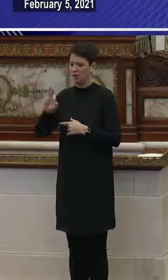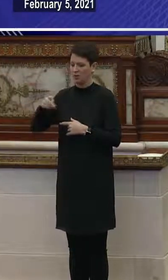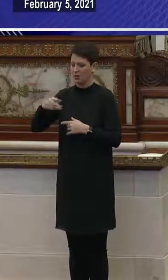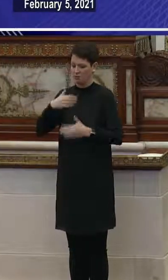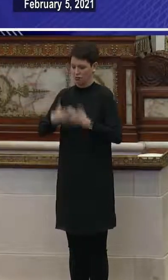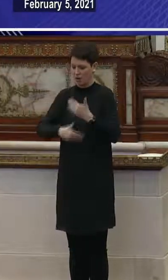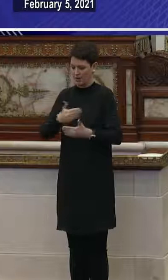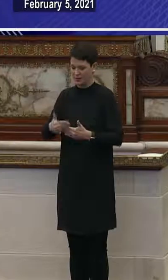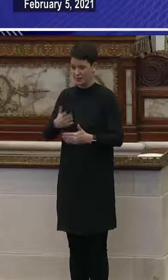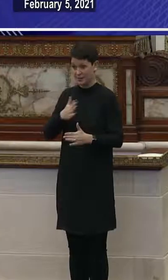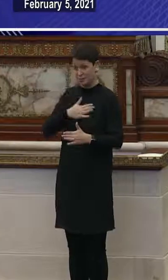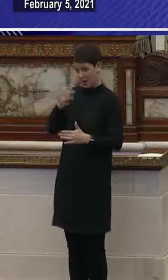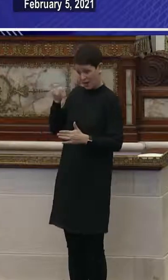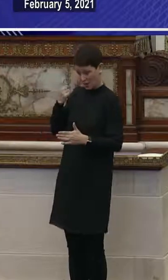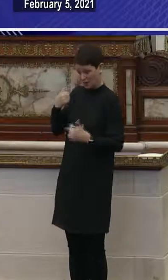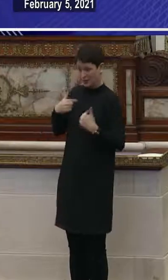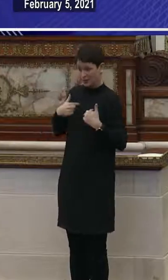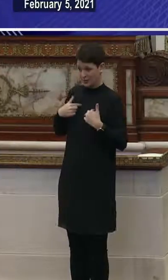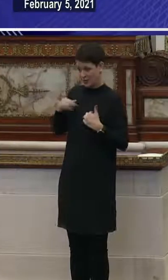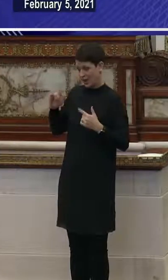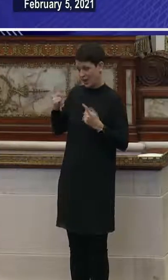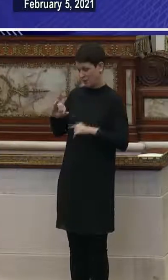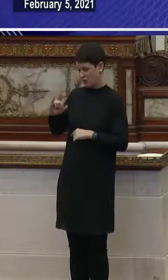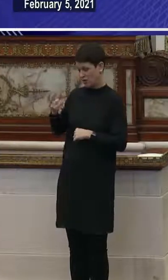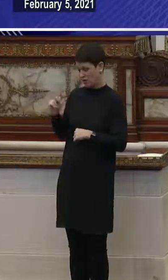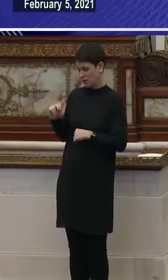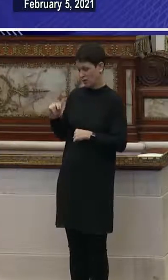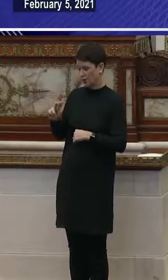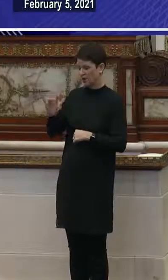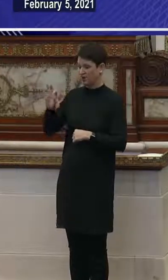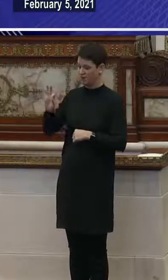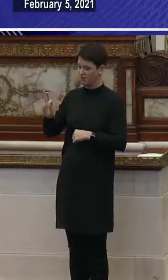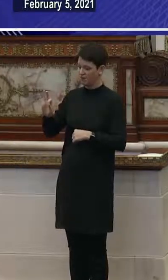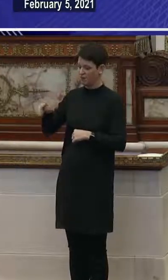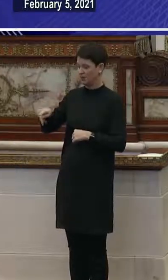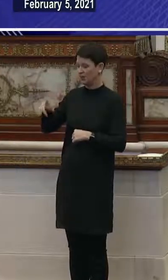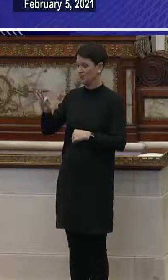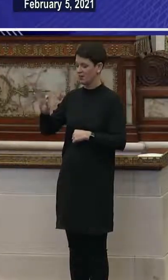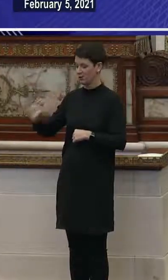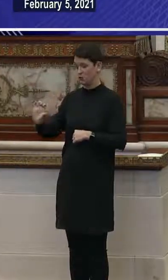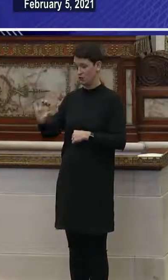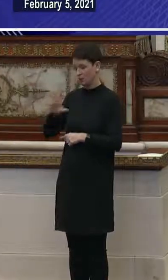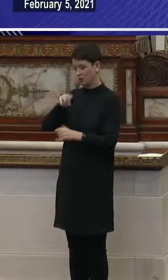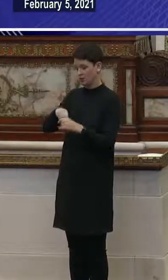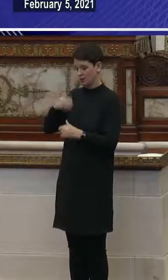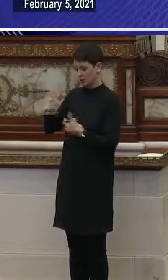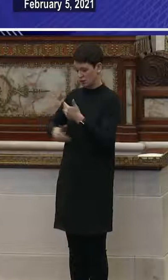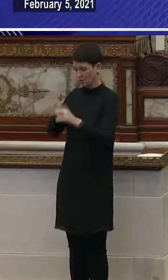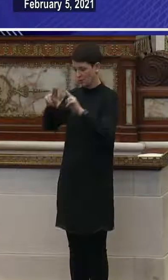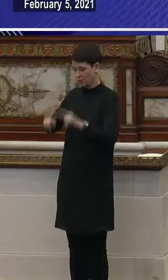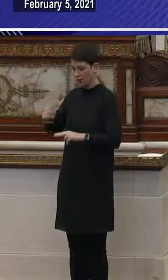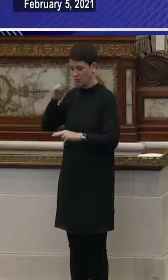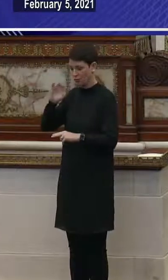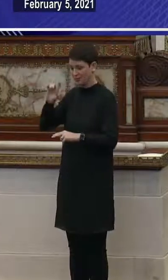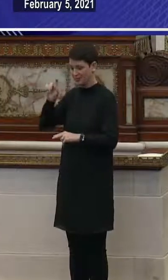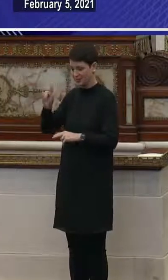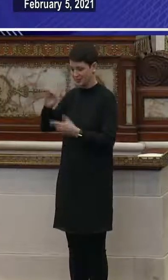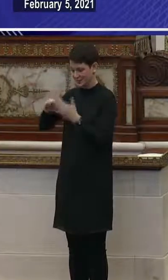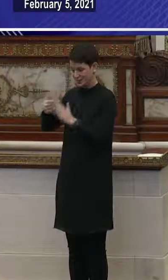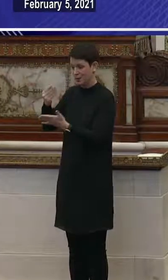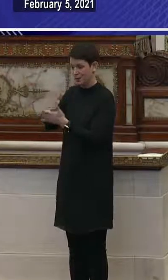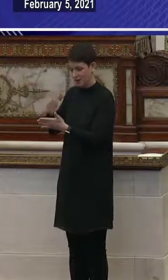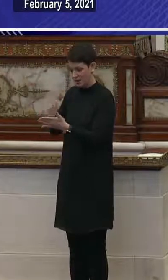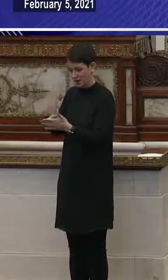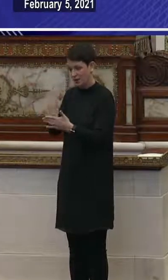So it's my understanding that in January, the Philly Fighting COVID was in the process of applying for city funds for